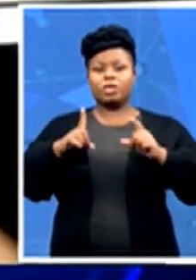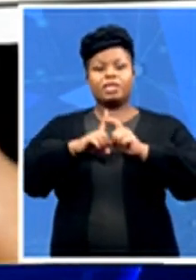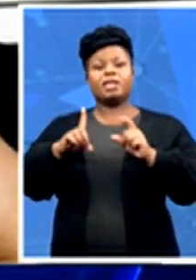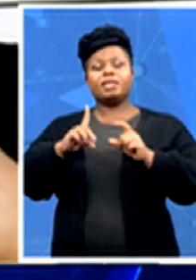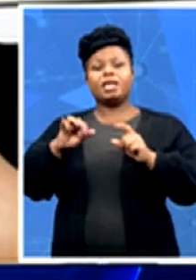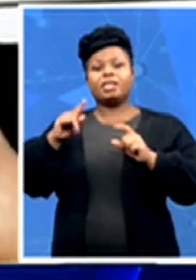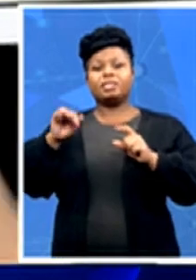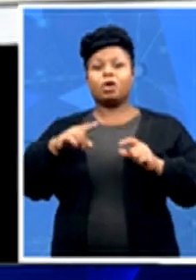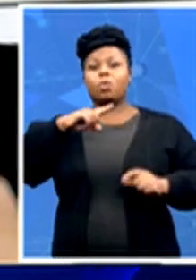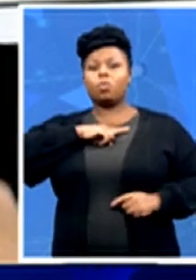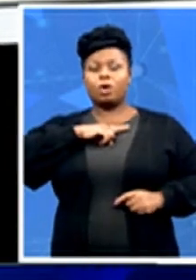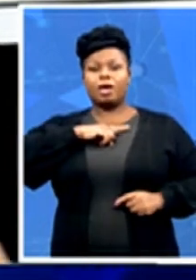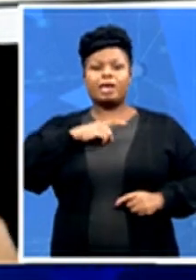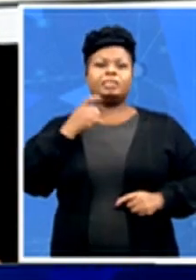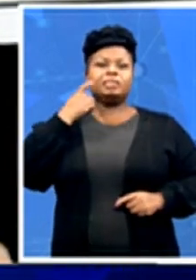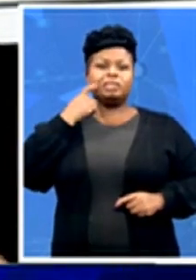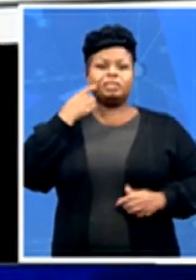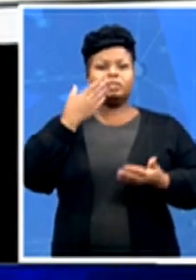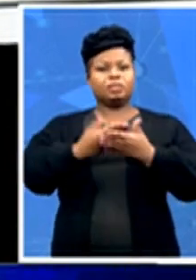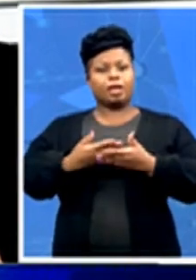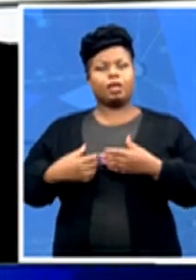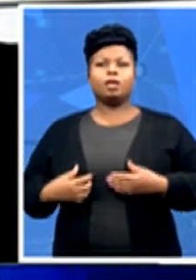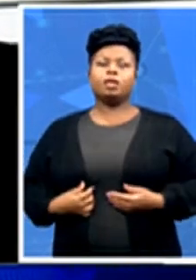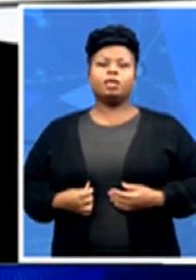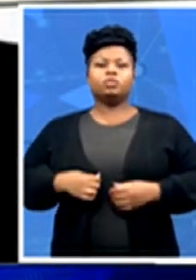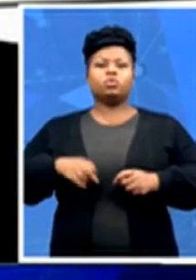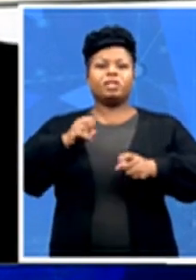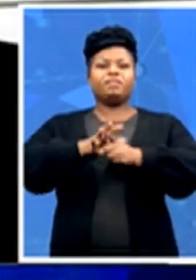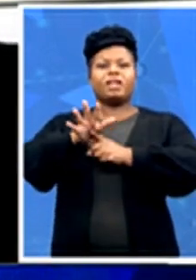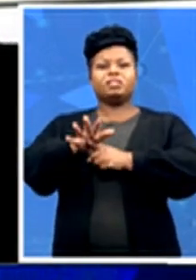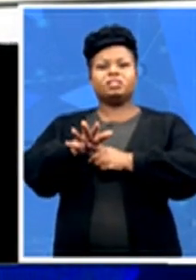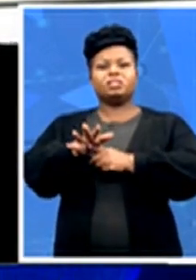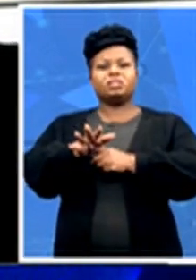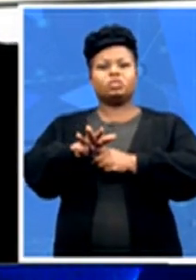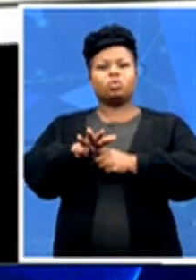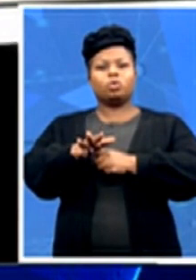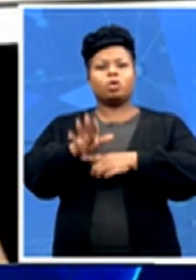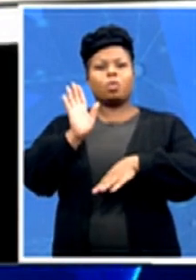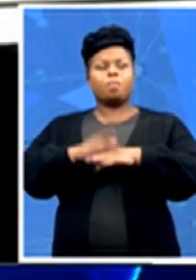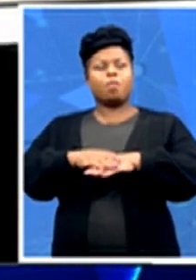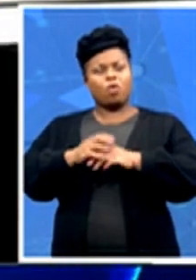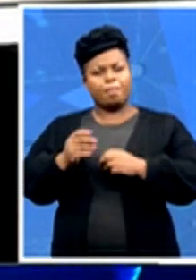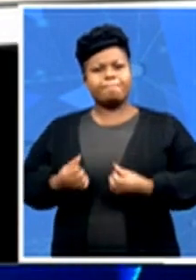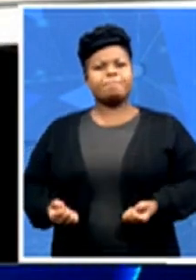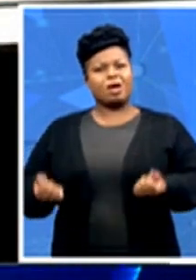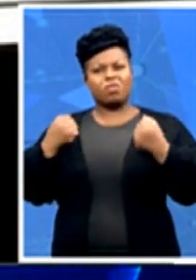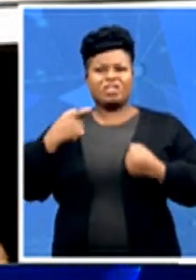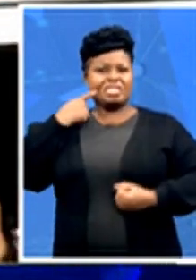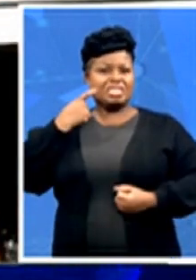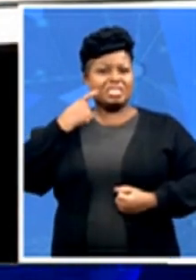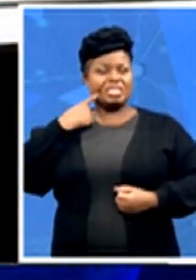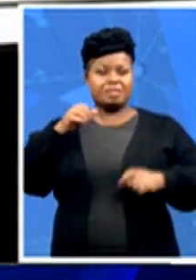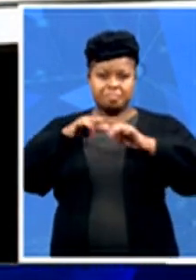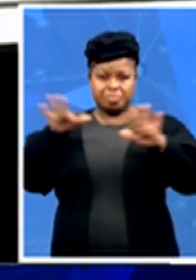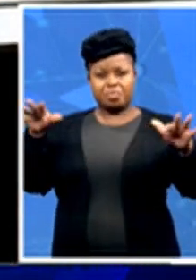to infect cells so much more easily, what happens is that you get a